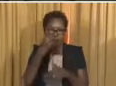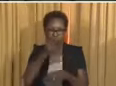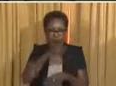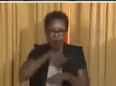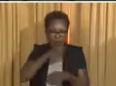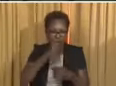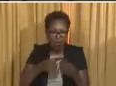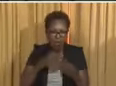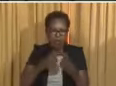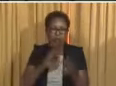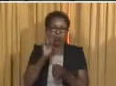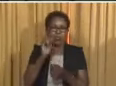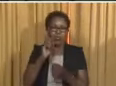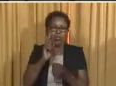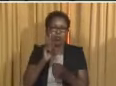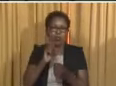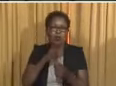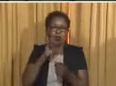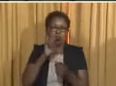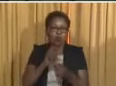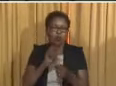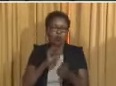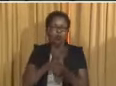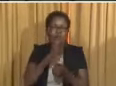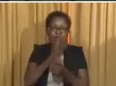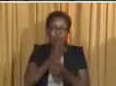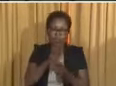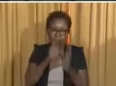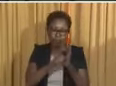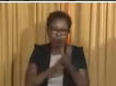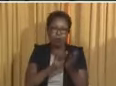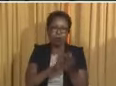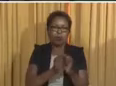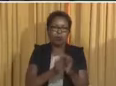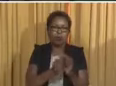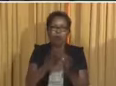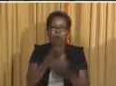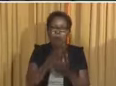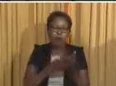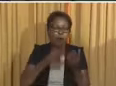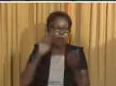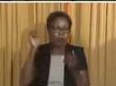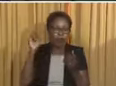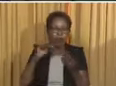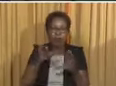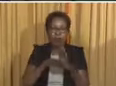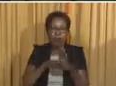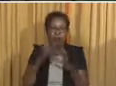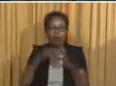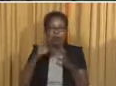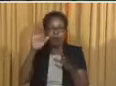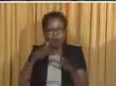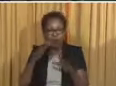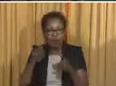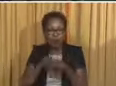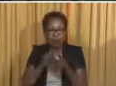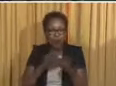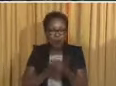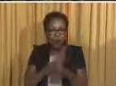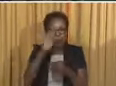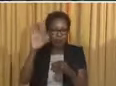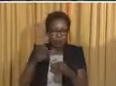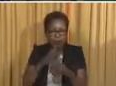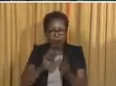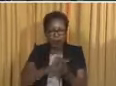oversaw 14 constitutional amendments. Both presidents were members of parliament and used parliament to amend the constitution